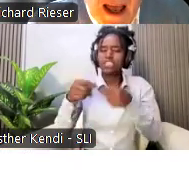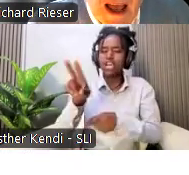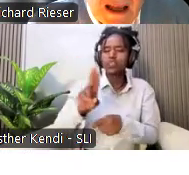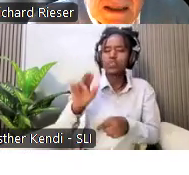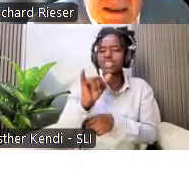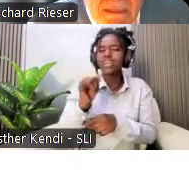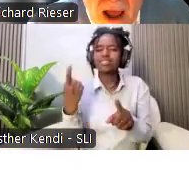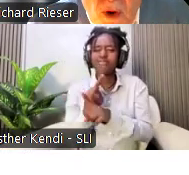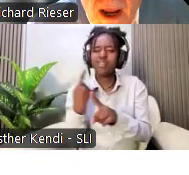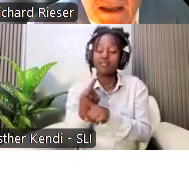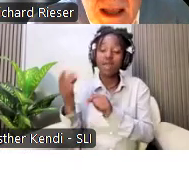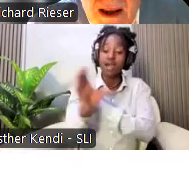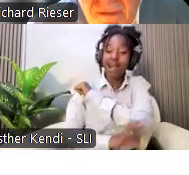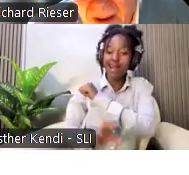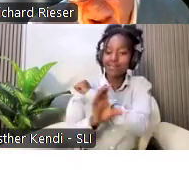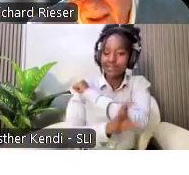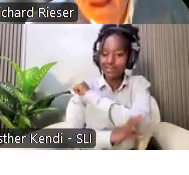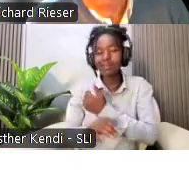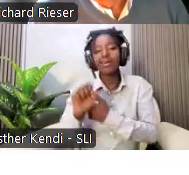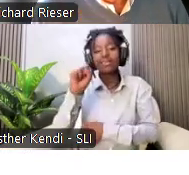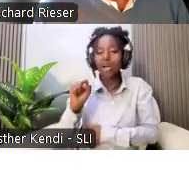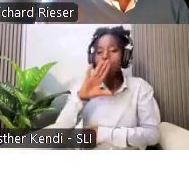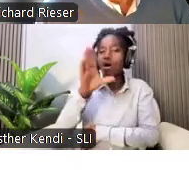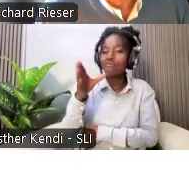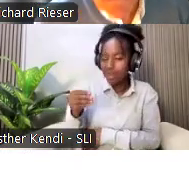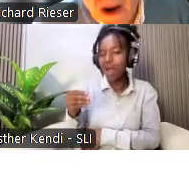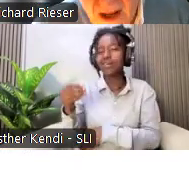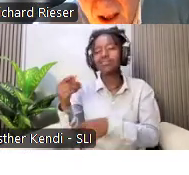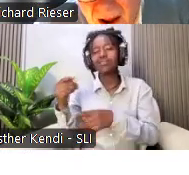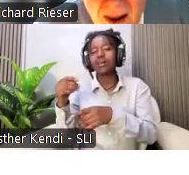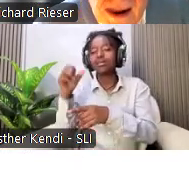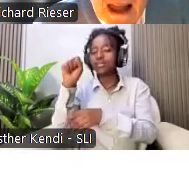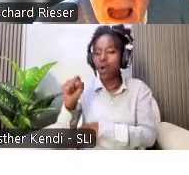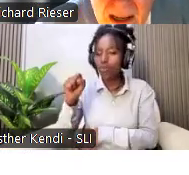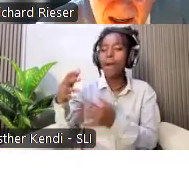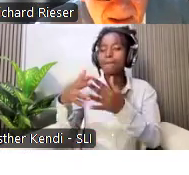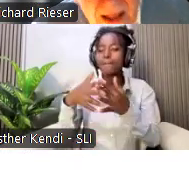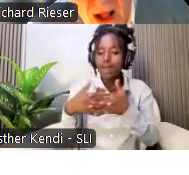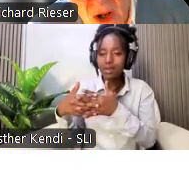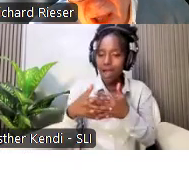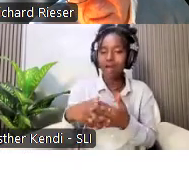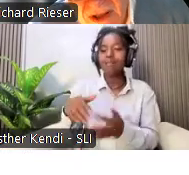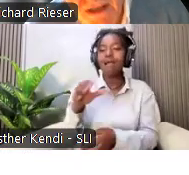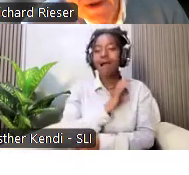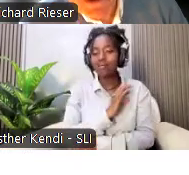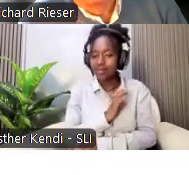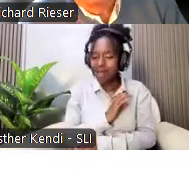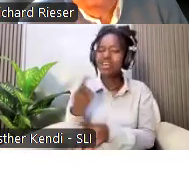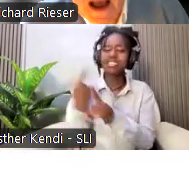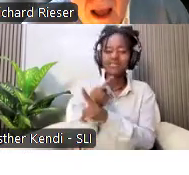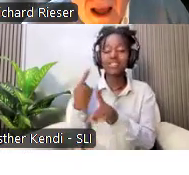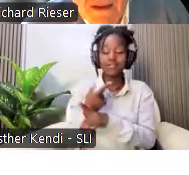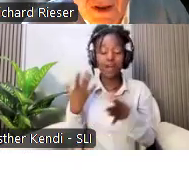in Zimbabwe, Southern Africa, South America, Canada, who came to this